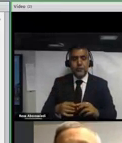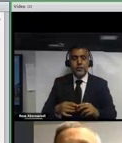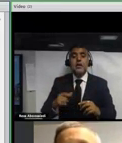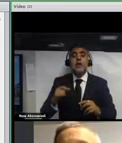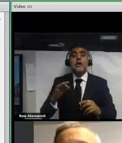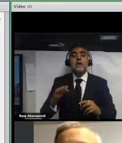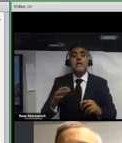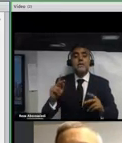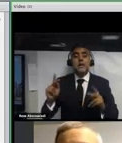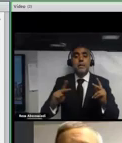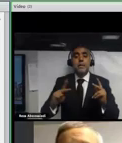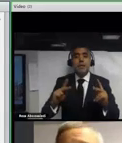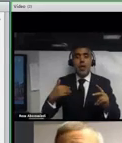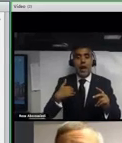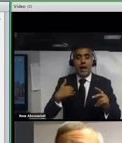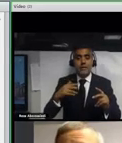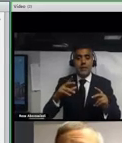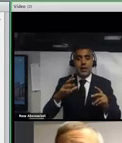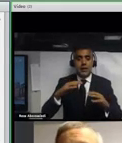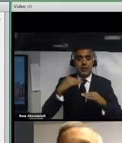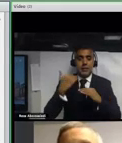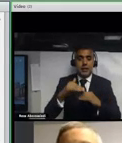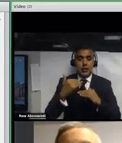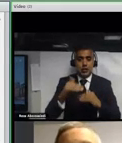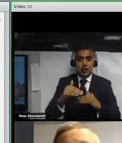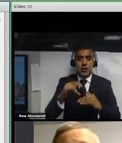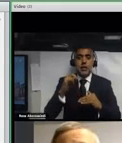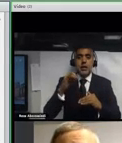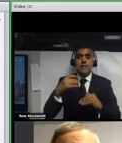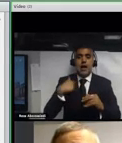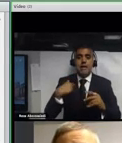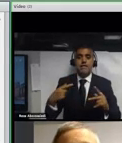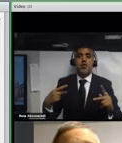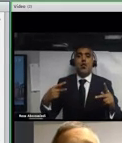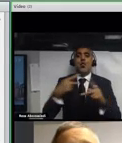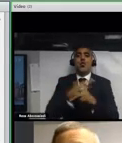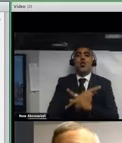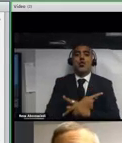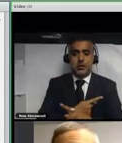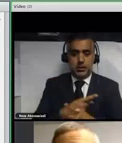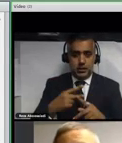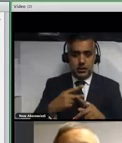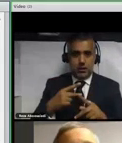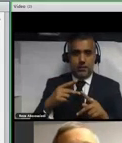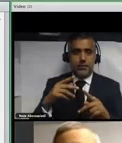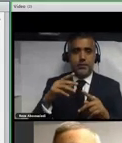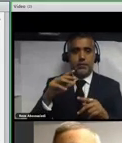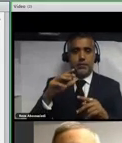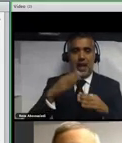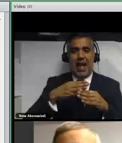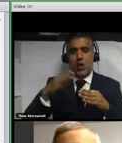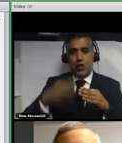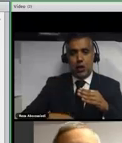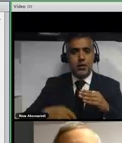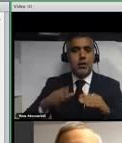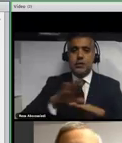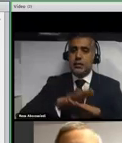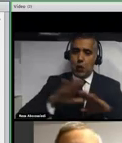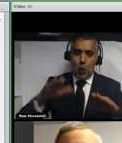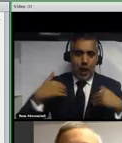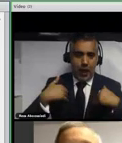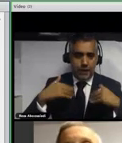if the people who have these activity limitations, if they have worse outcomes, if they're not as employed, if they don't have children,